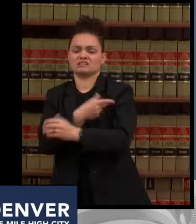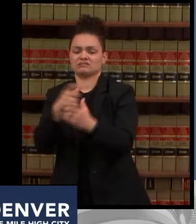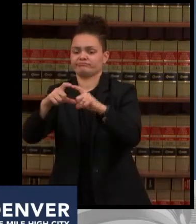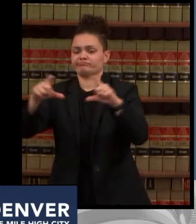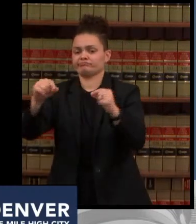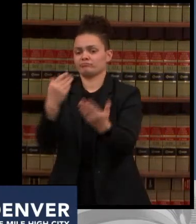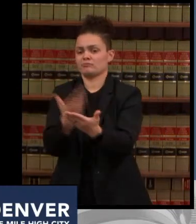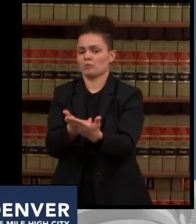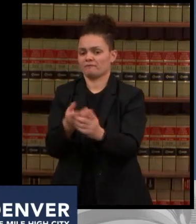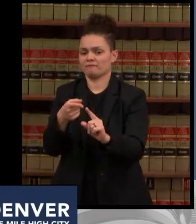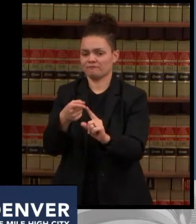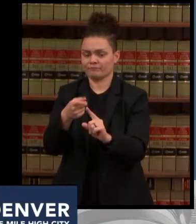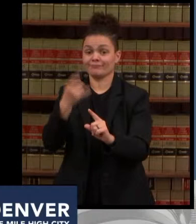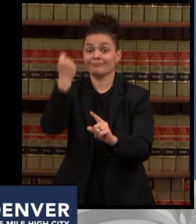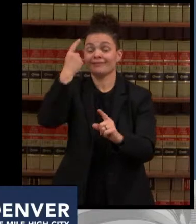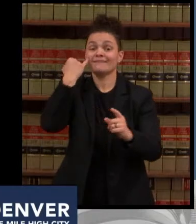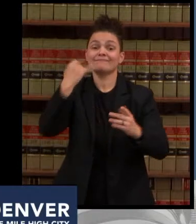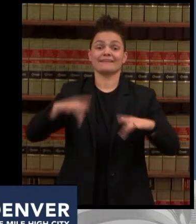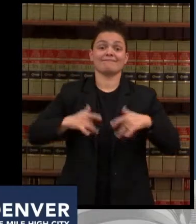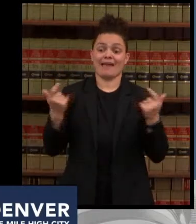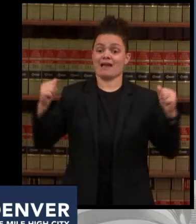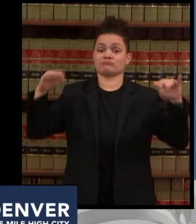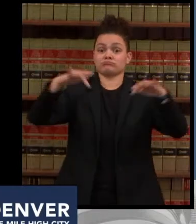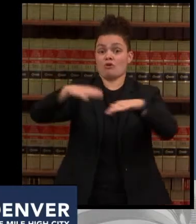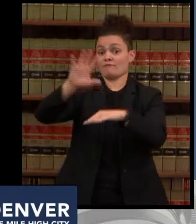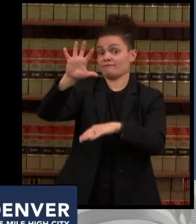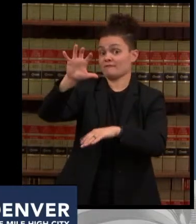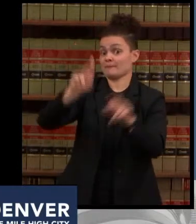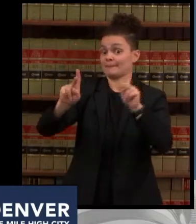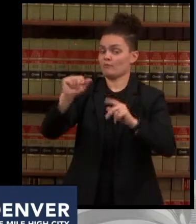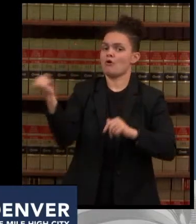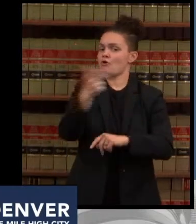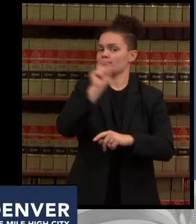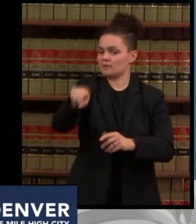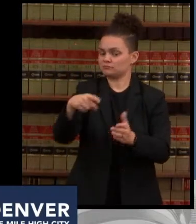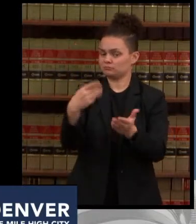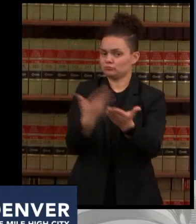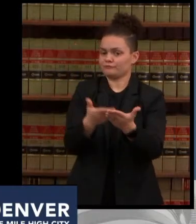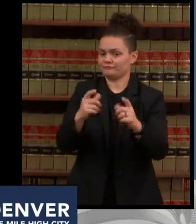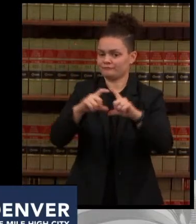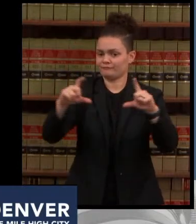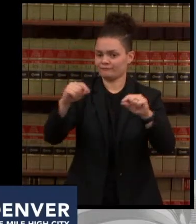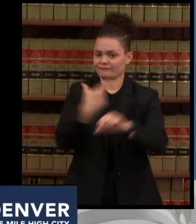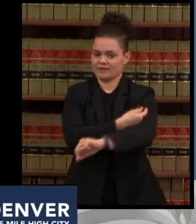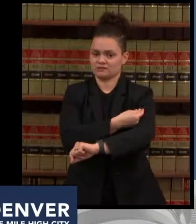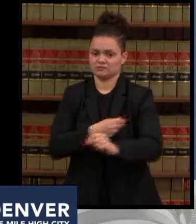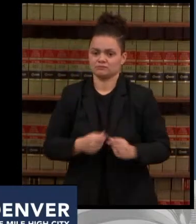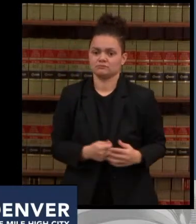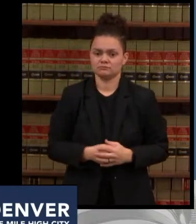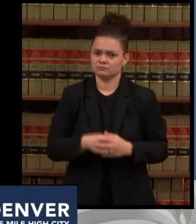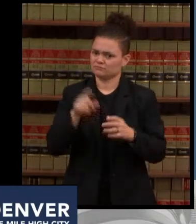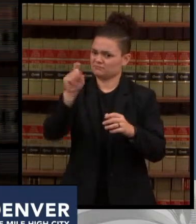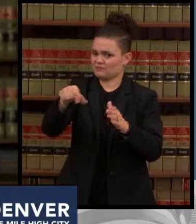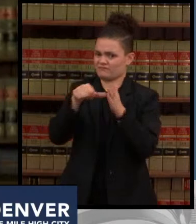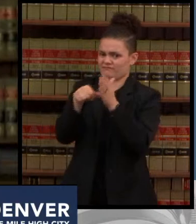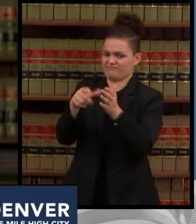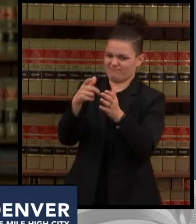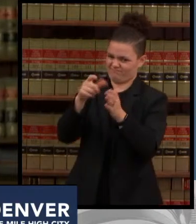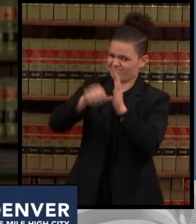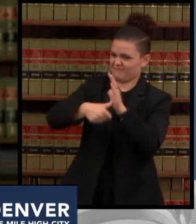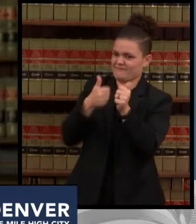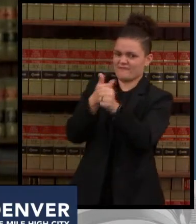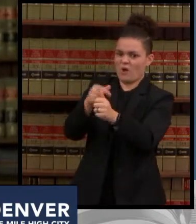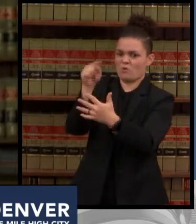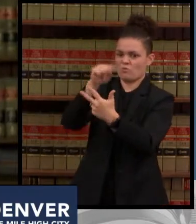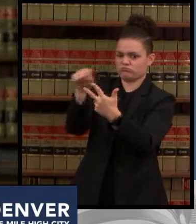more. So it's important that we comply with all of this to get through the current crisis. And I believe that's my last slide